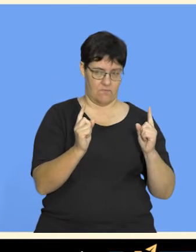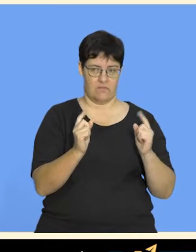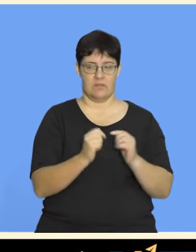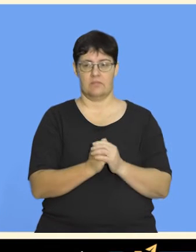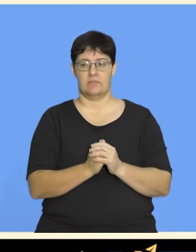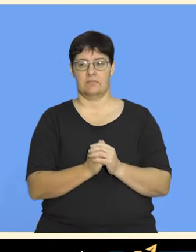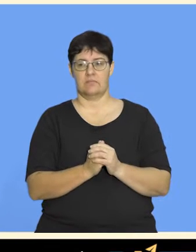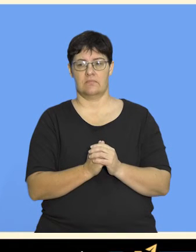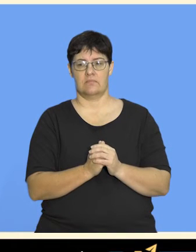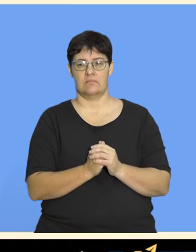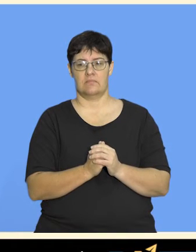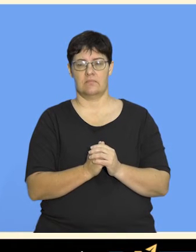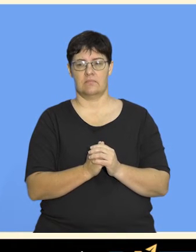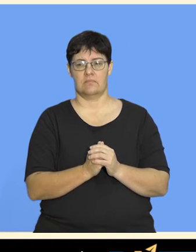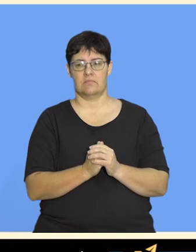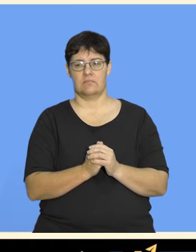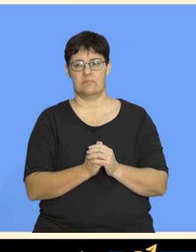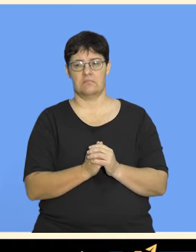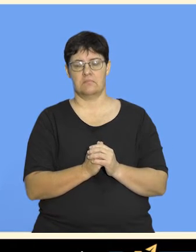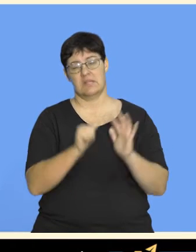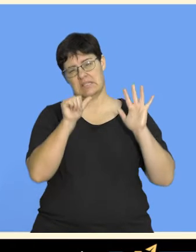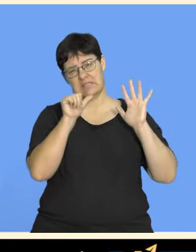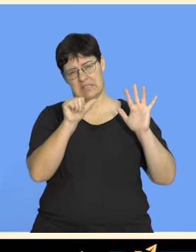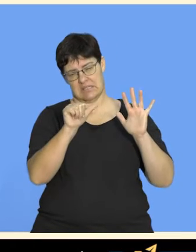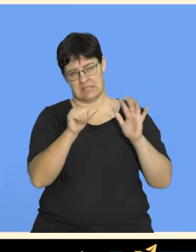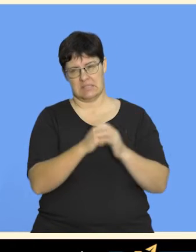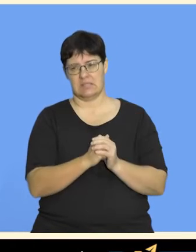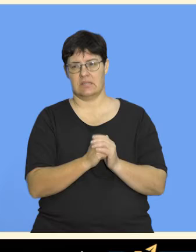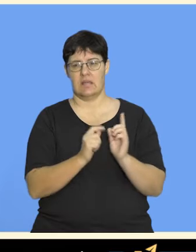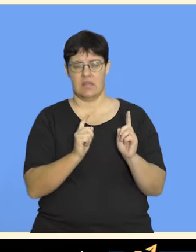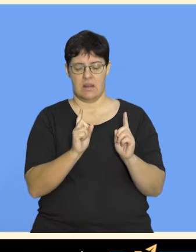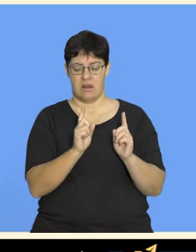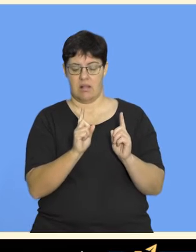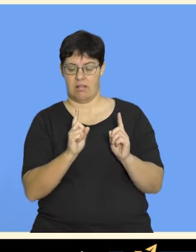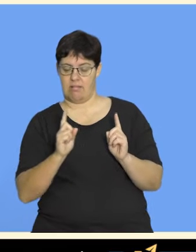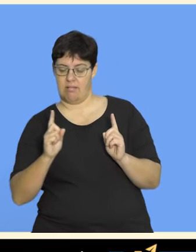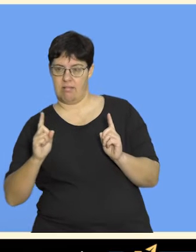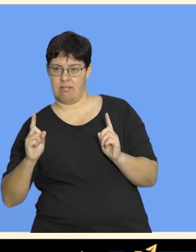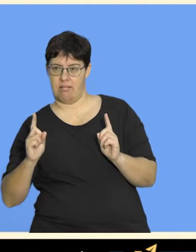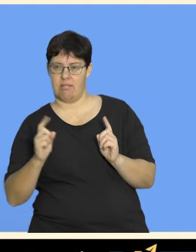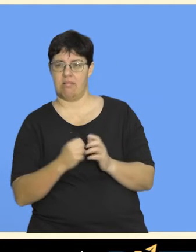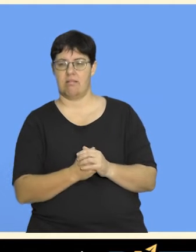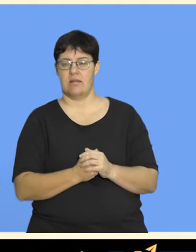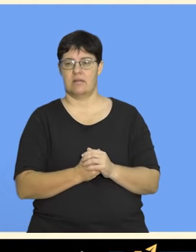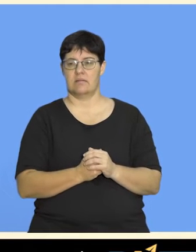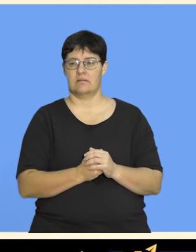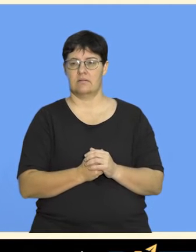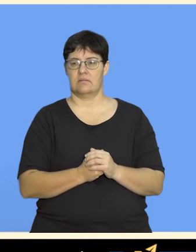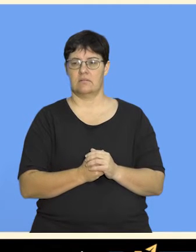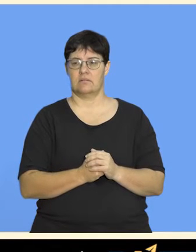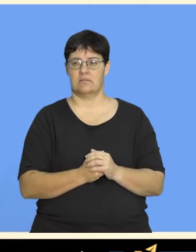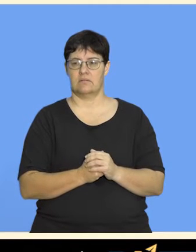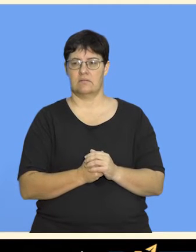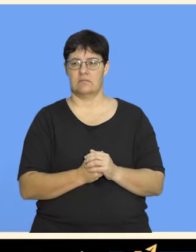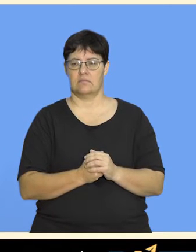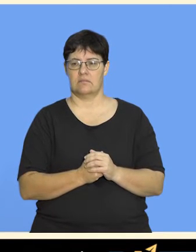side. There we go. Let's just make him 6. There we go. Let's go him to the other side so I